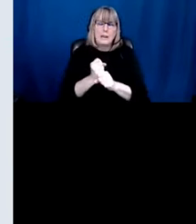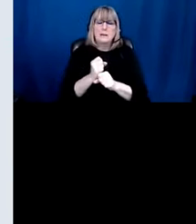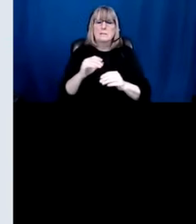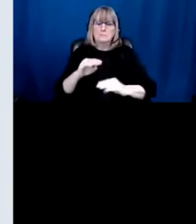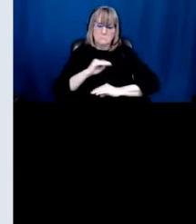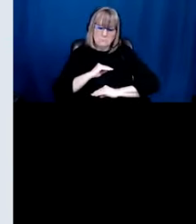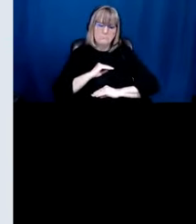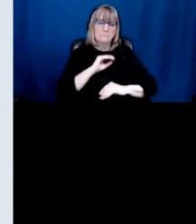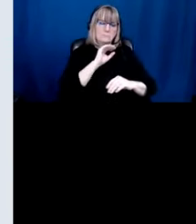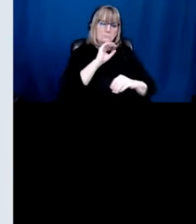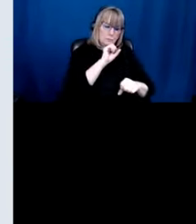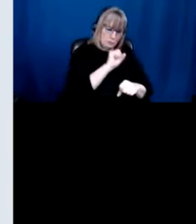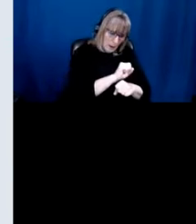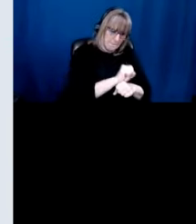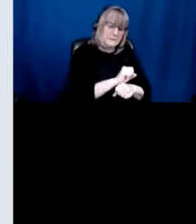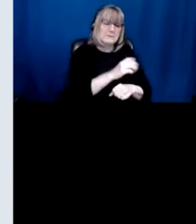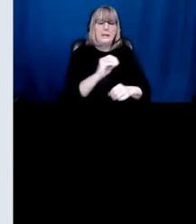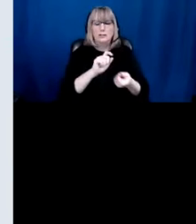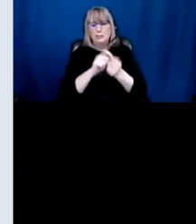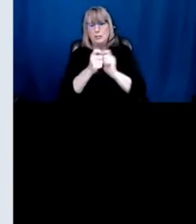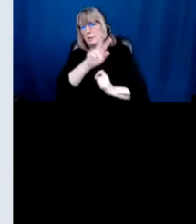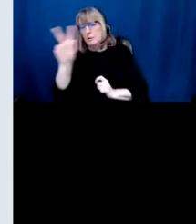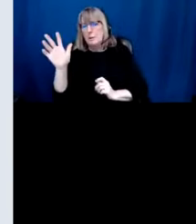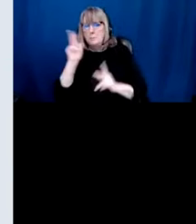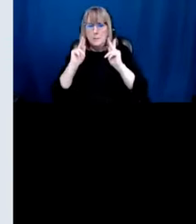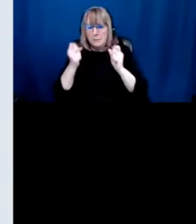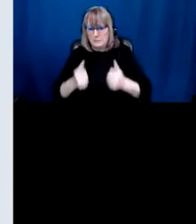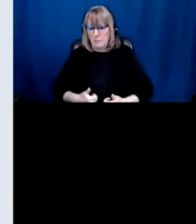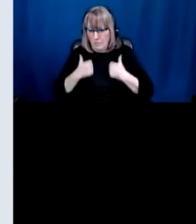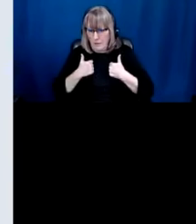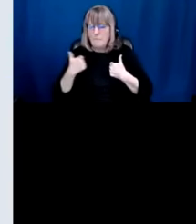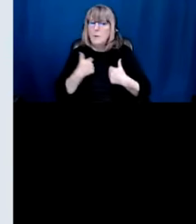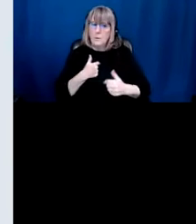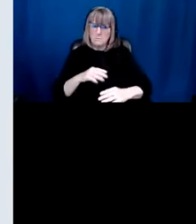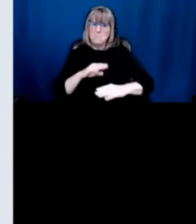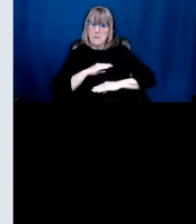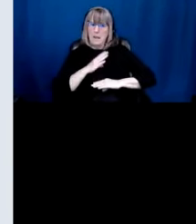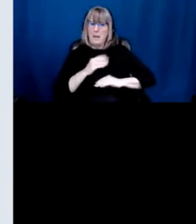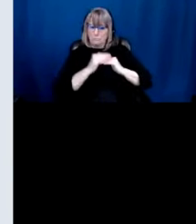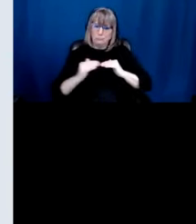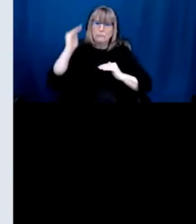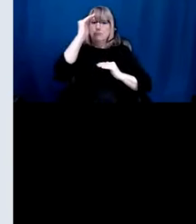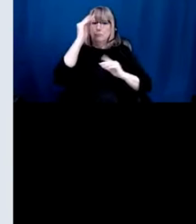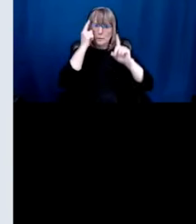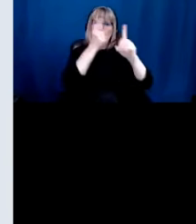nos ha ayudado a lograr nuestra misión de ayudar a la comunidad.